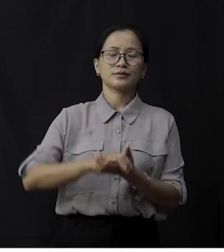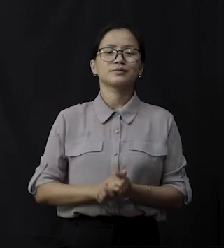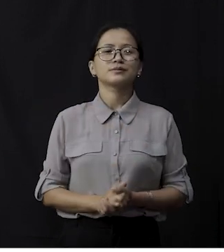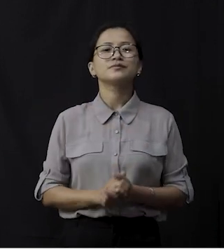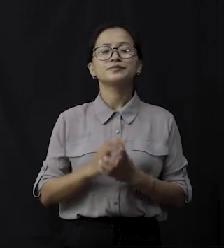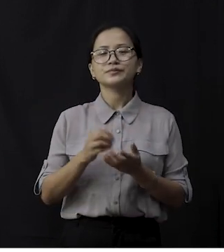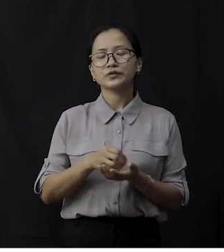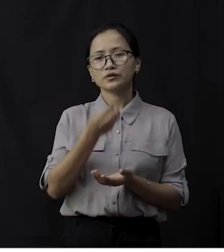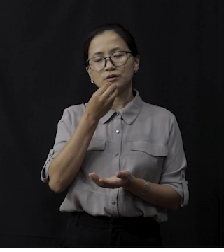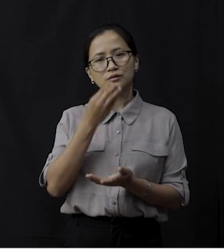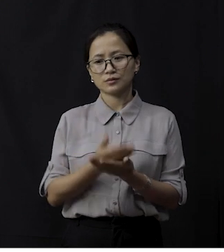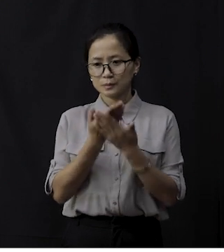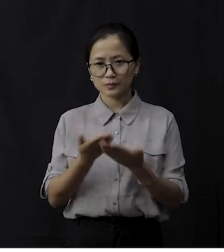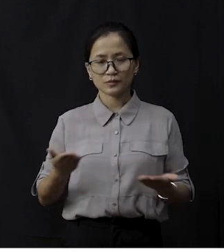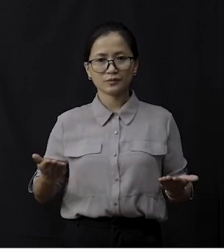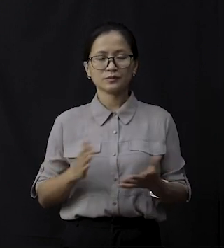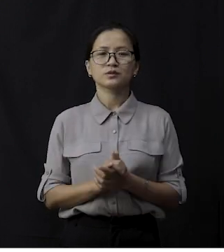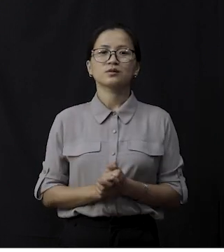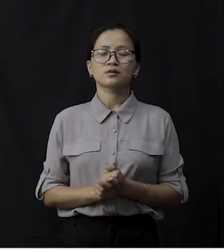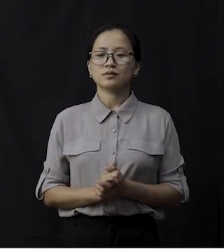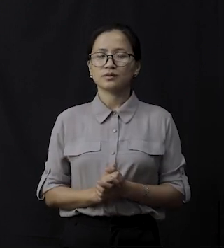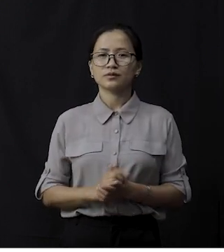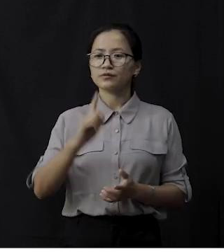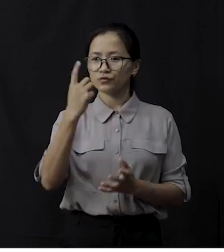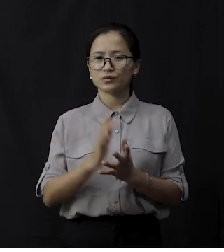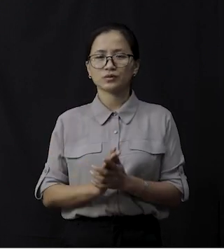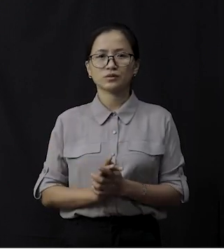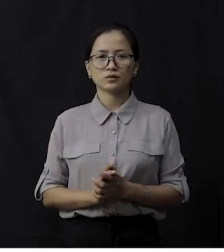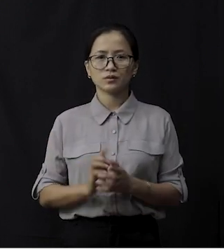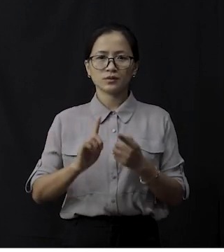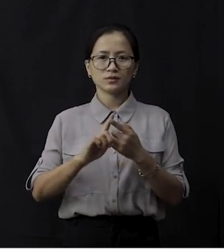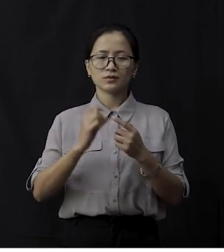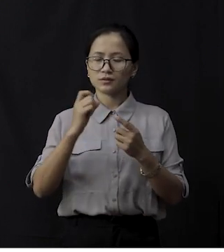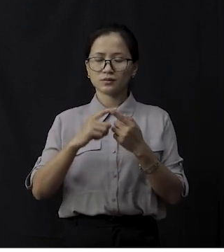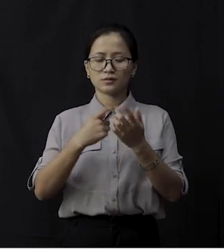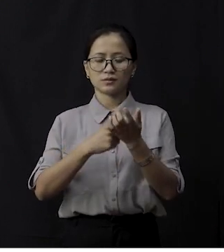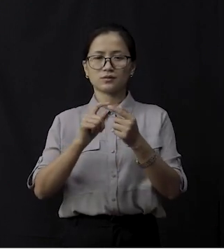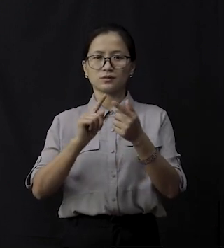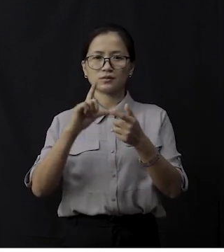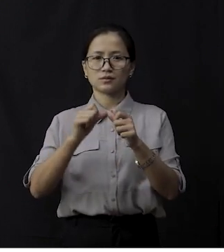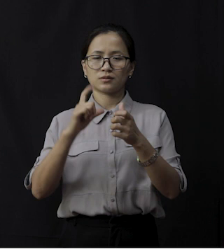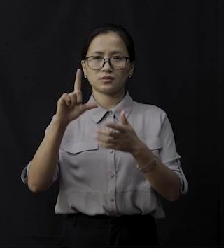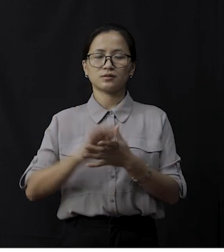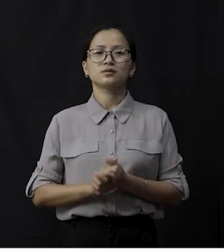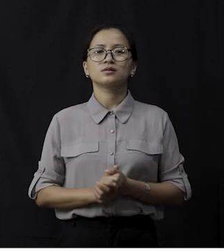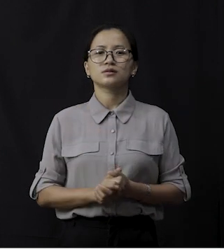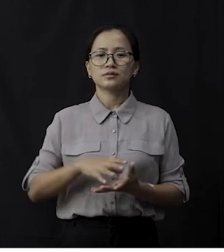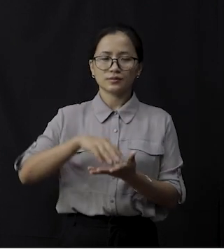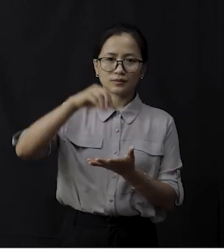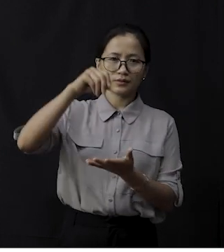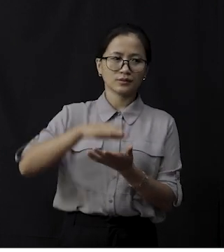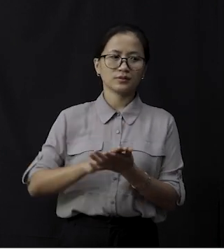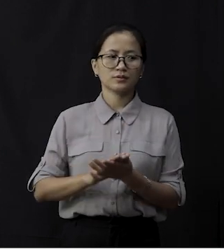products, they are from plants. The first product is the cereals, that is like the rice,